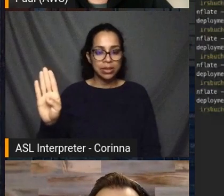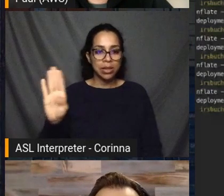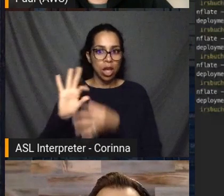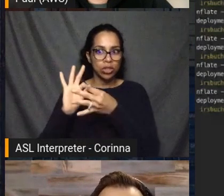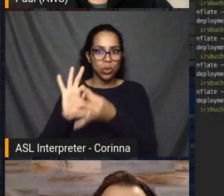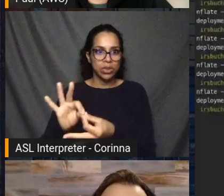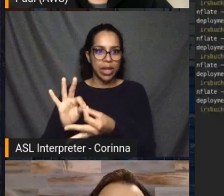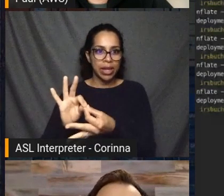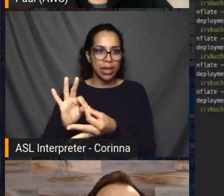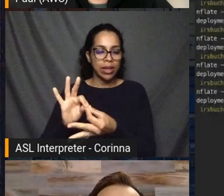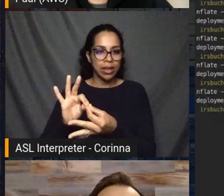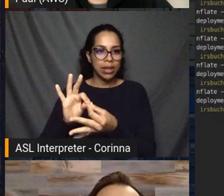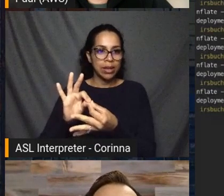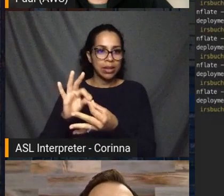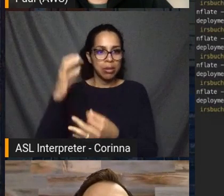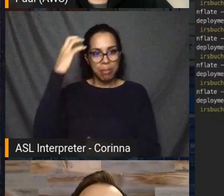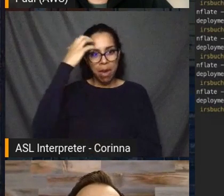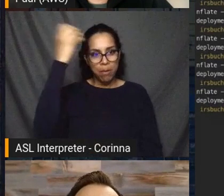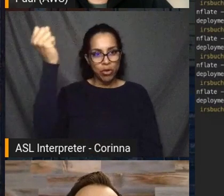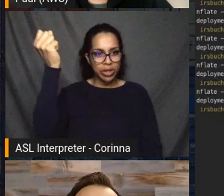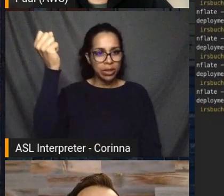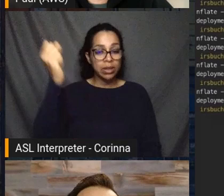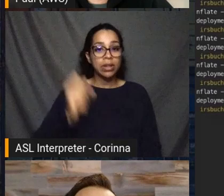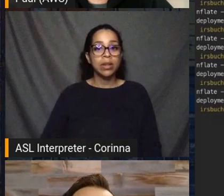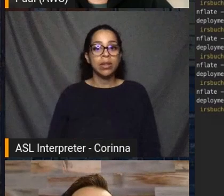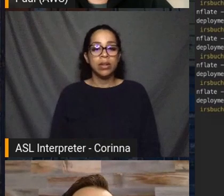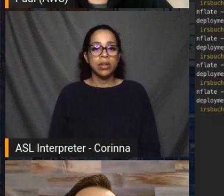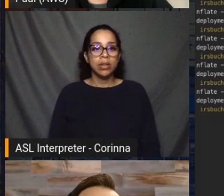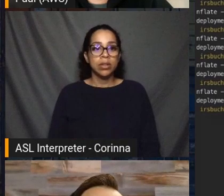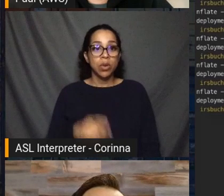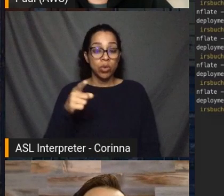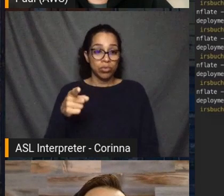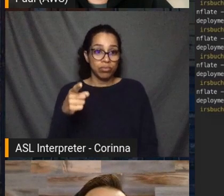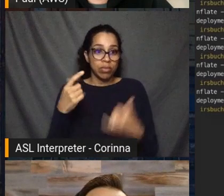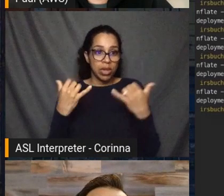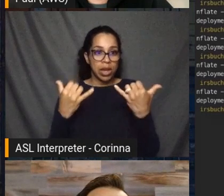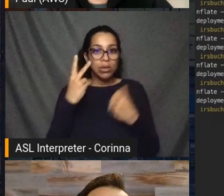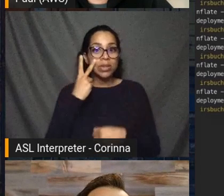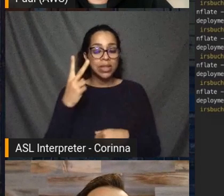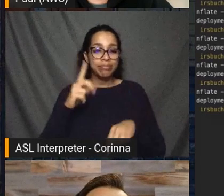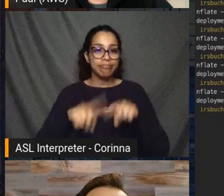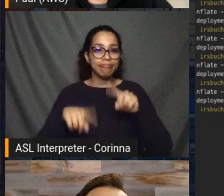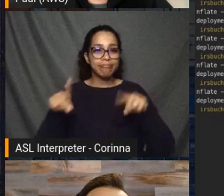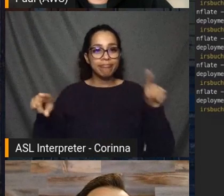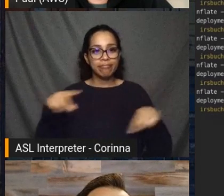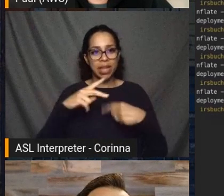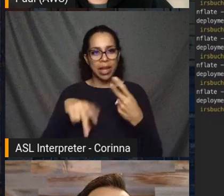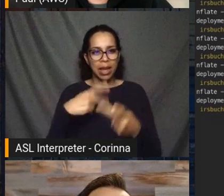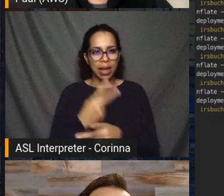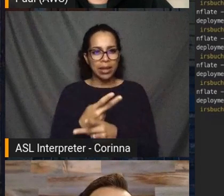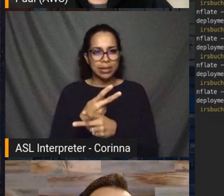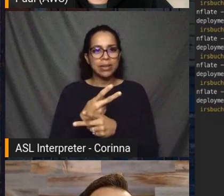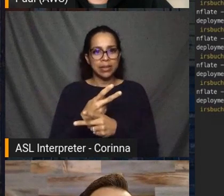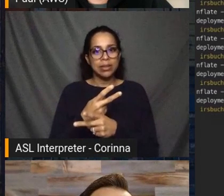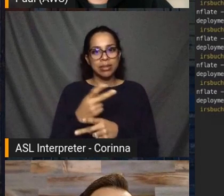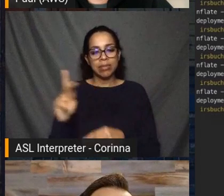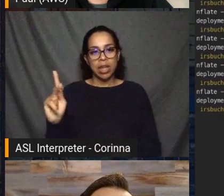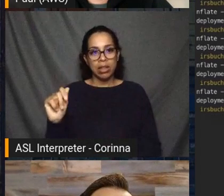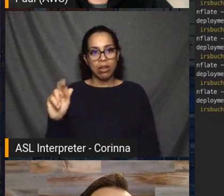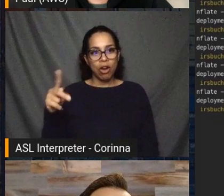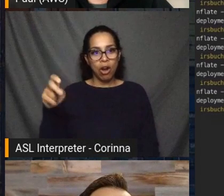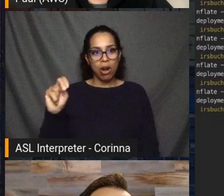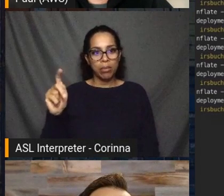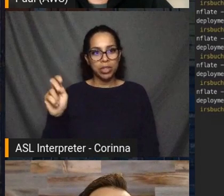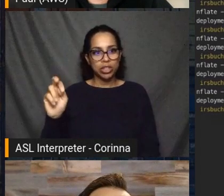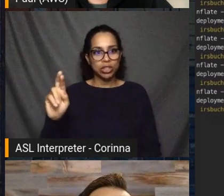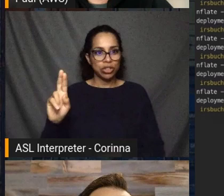So again, you're seeing the variety of different types of variations that Karpenter is using. And again, we're not